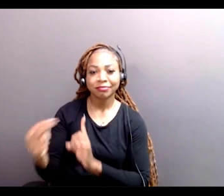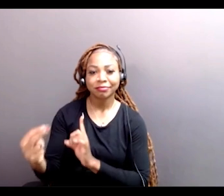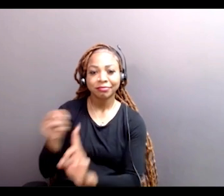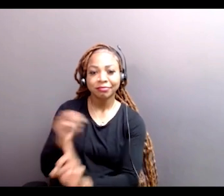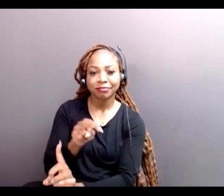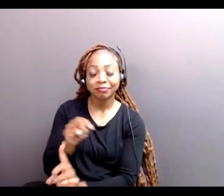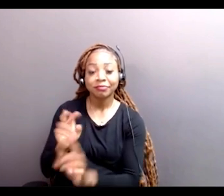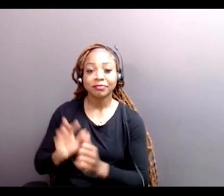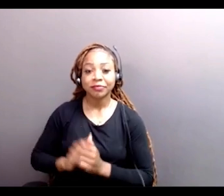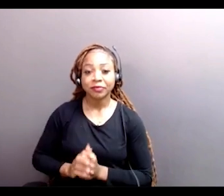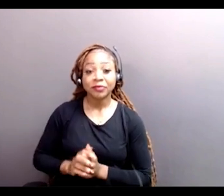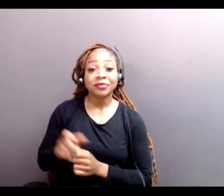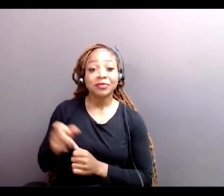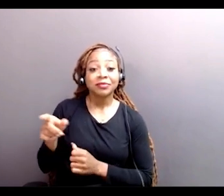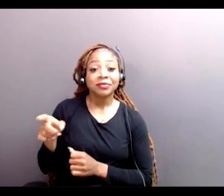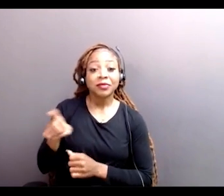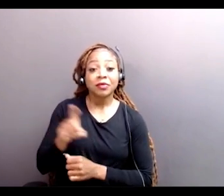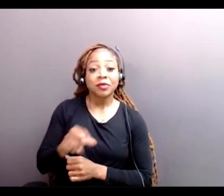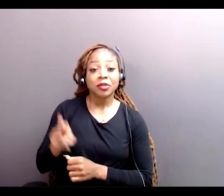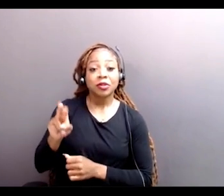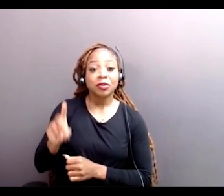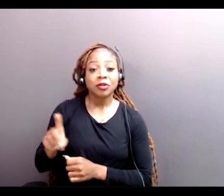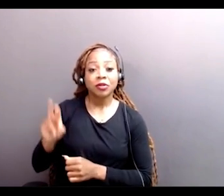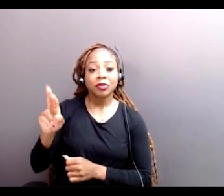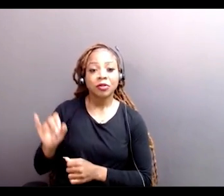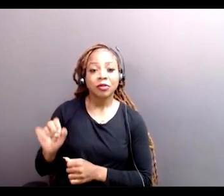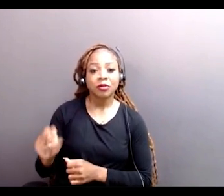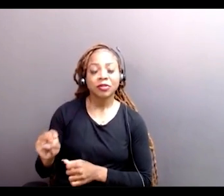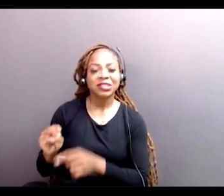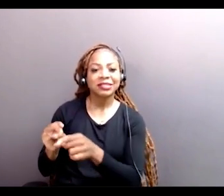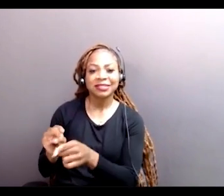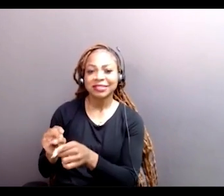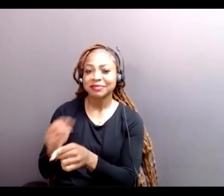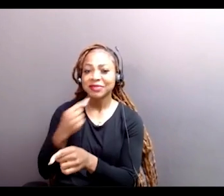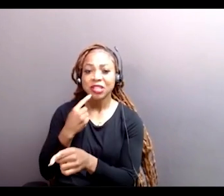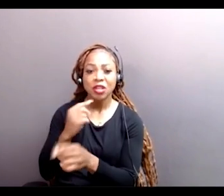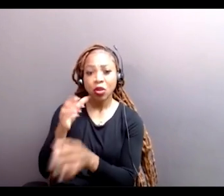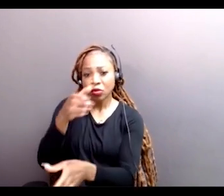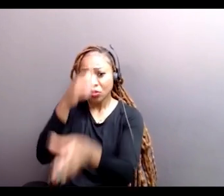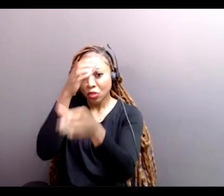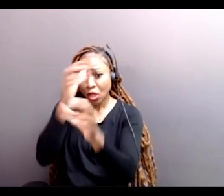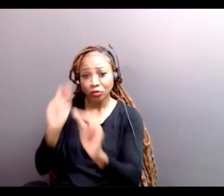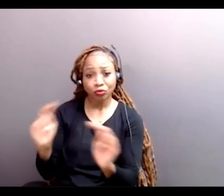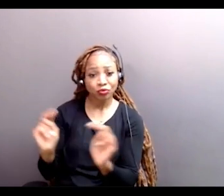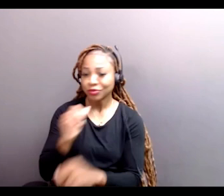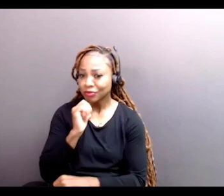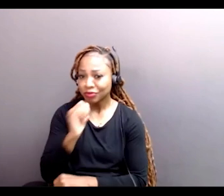perspectives. We've heard Dr. Dryden talk about the fact that knowledge is not neutral,